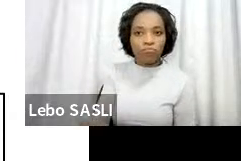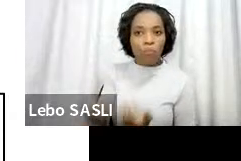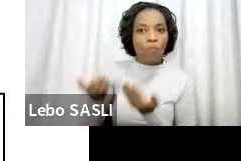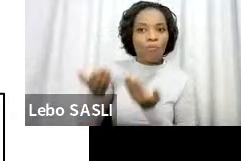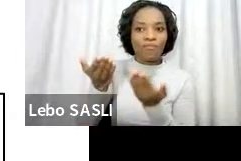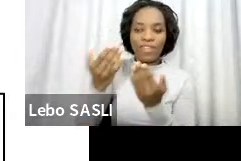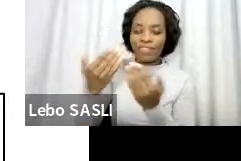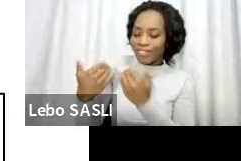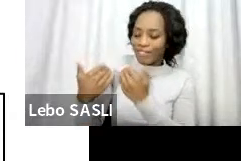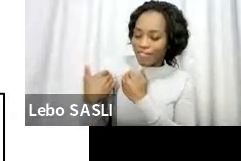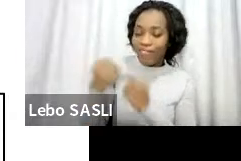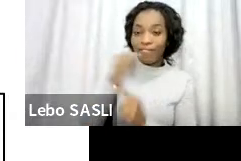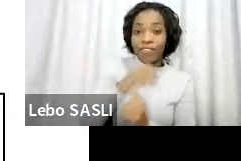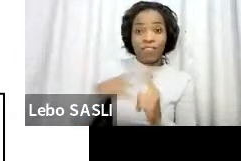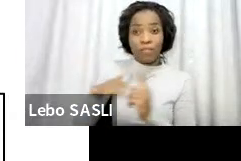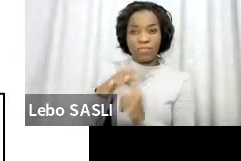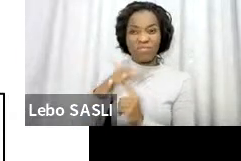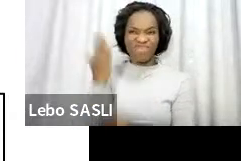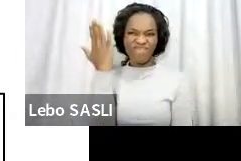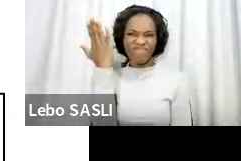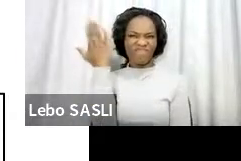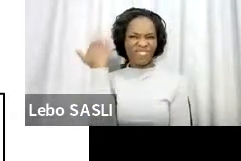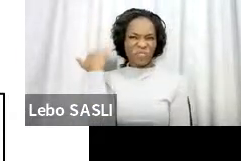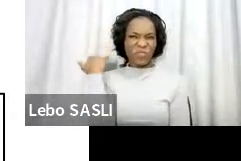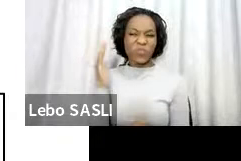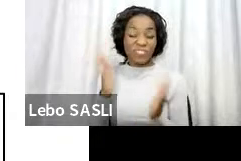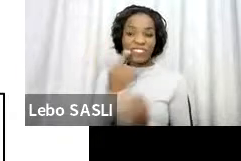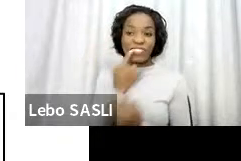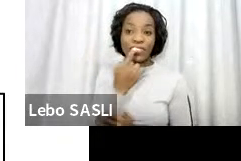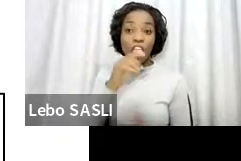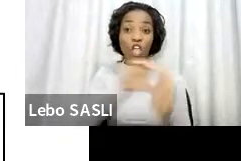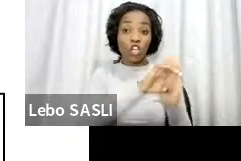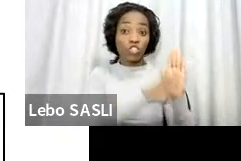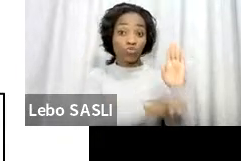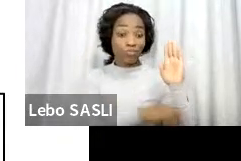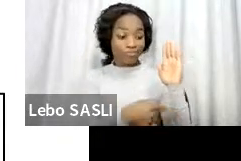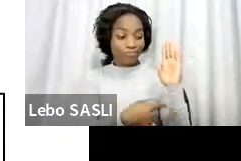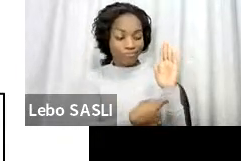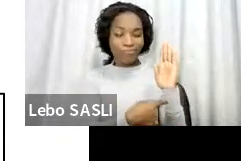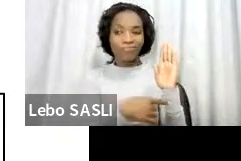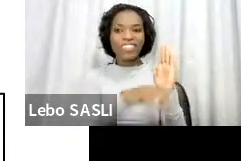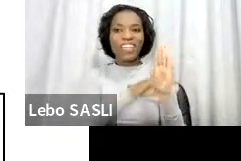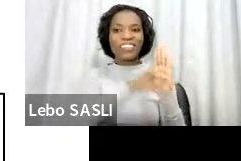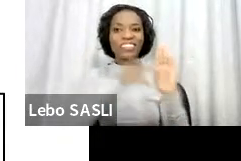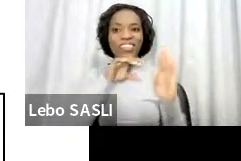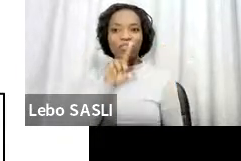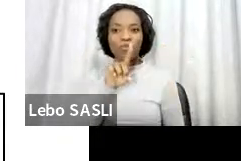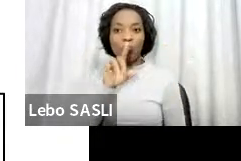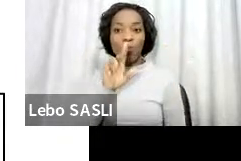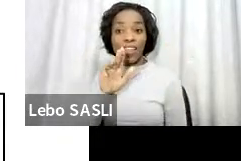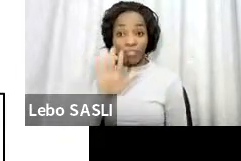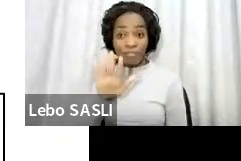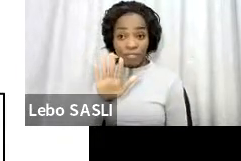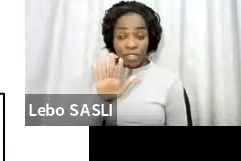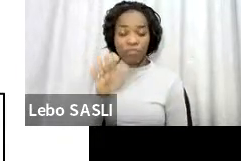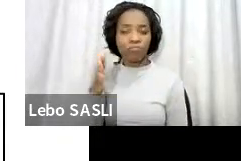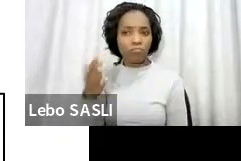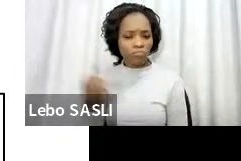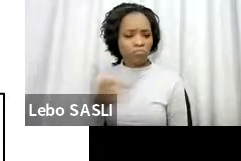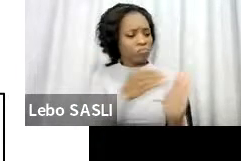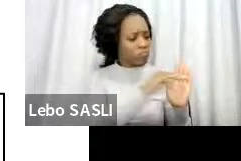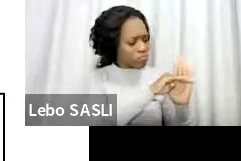As I indicated at the beginning, that within the Constitution, Section 195, it provides these basic values